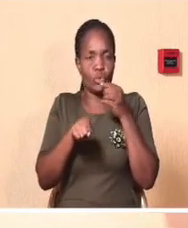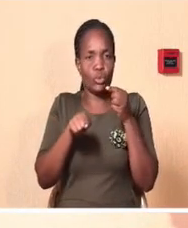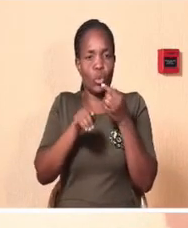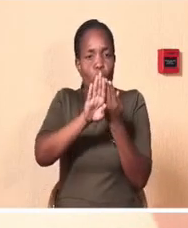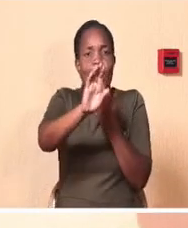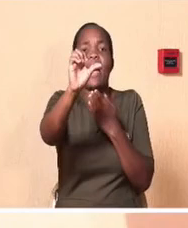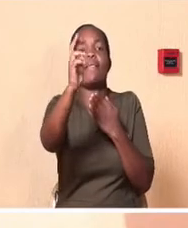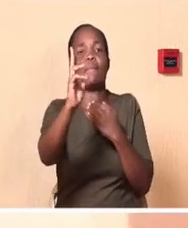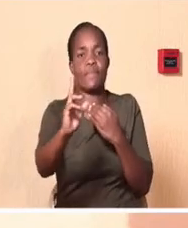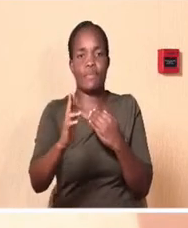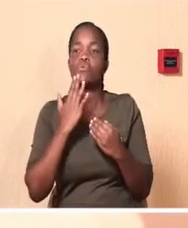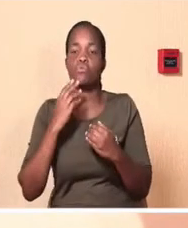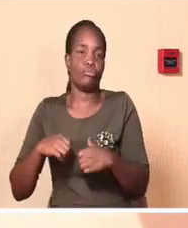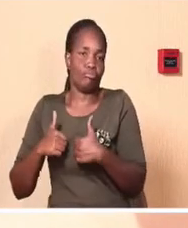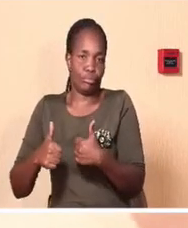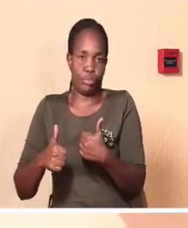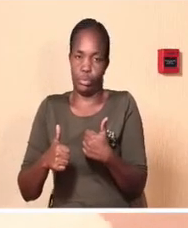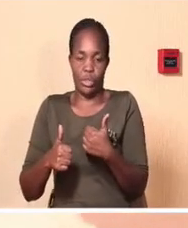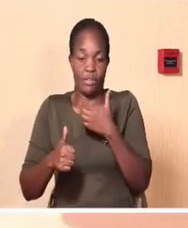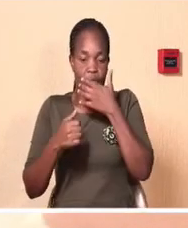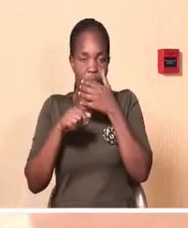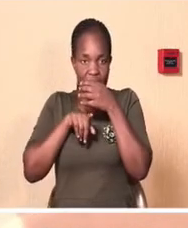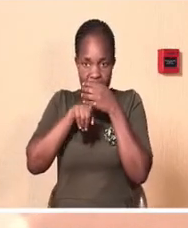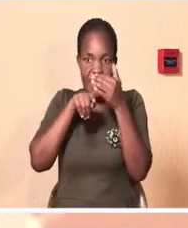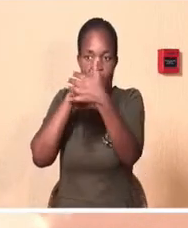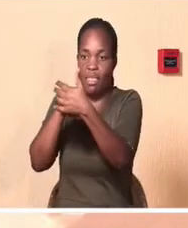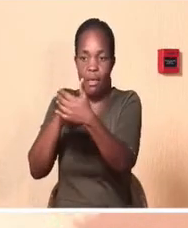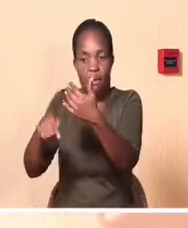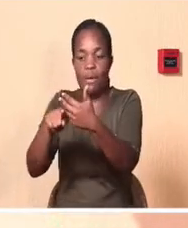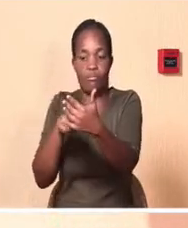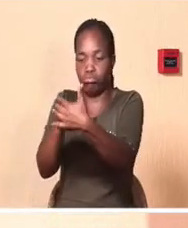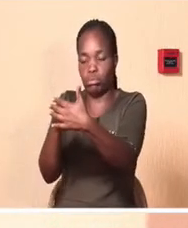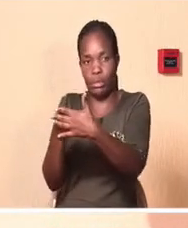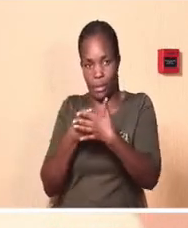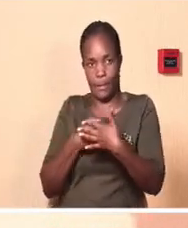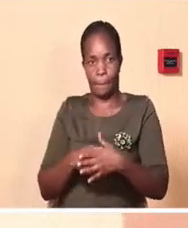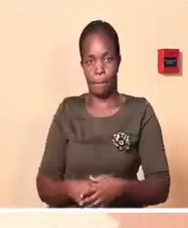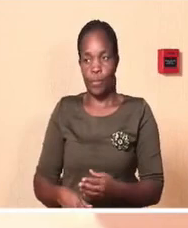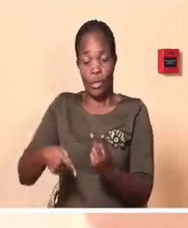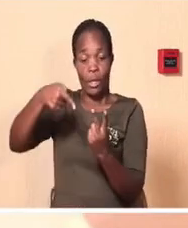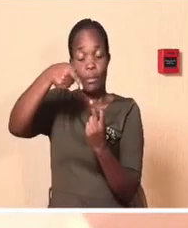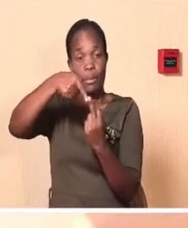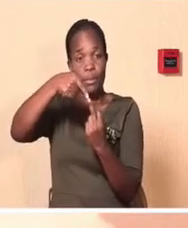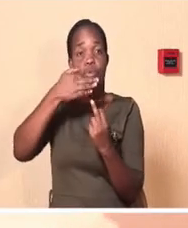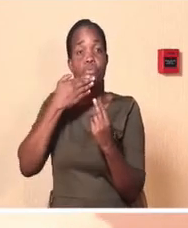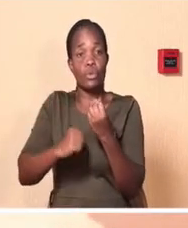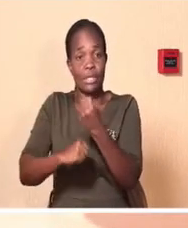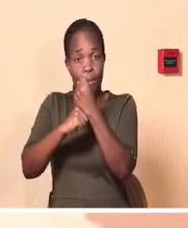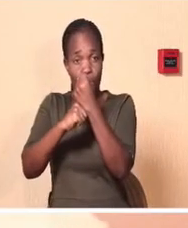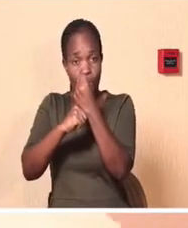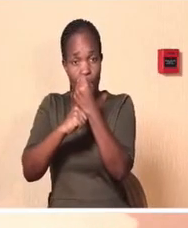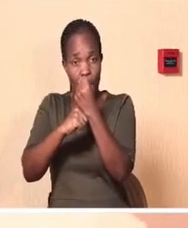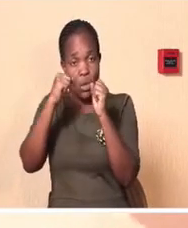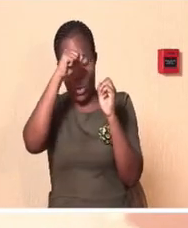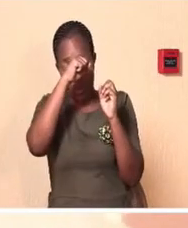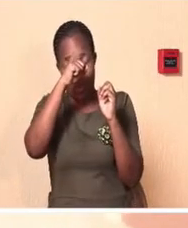not sick. The one who is taking care of the sick wears the mask to